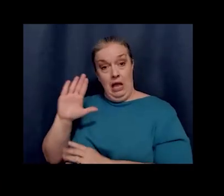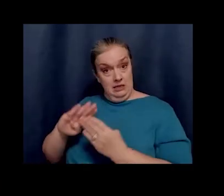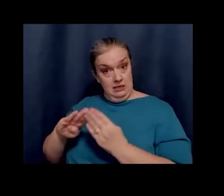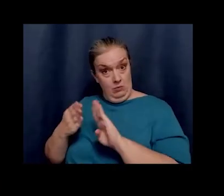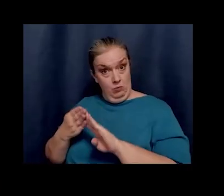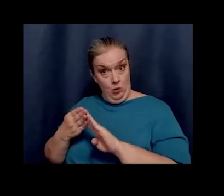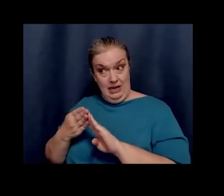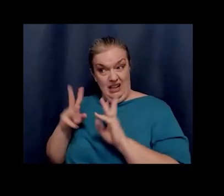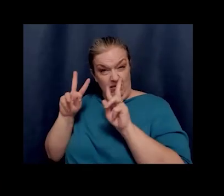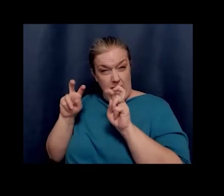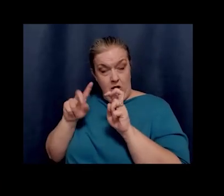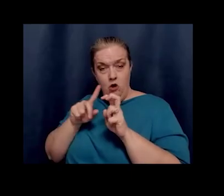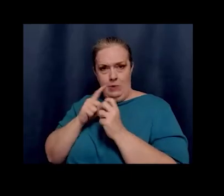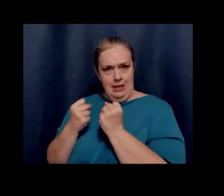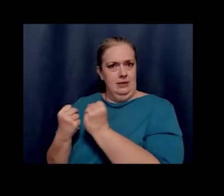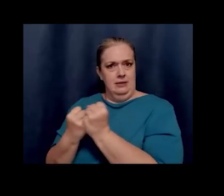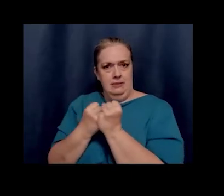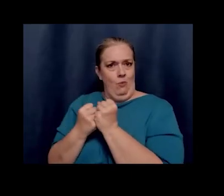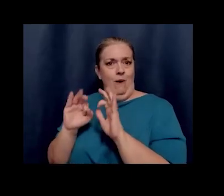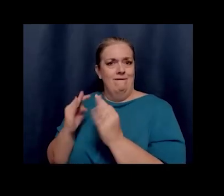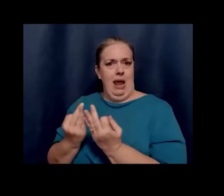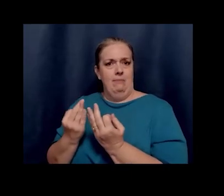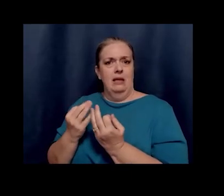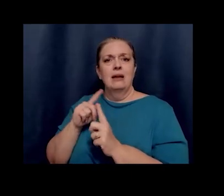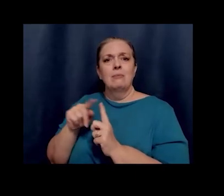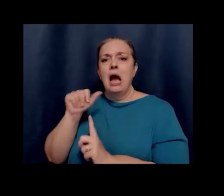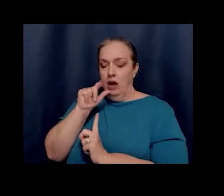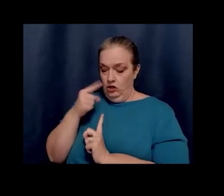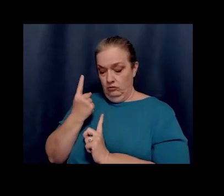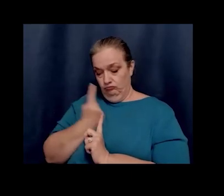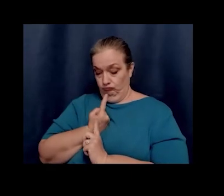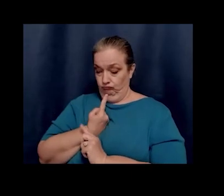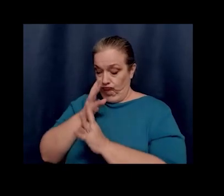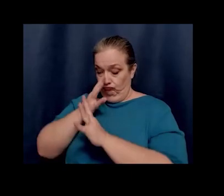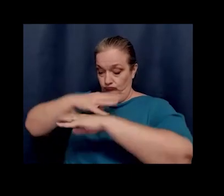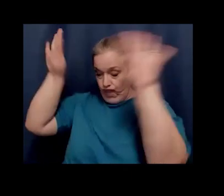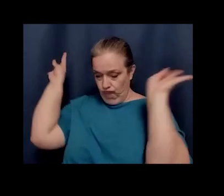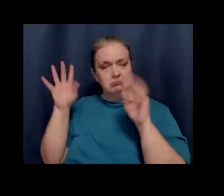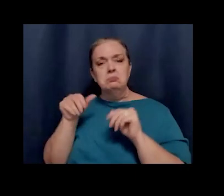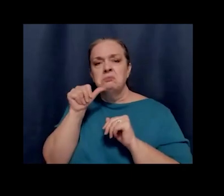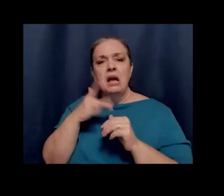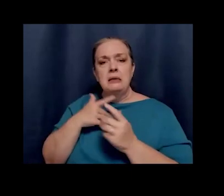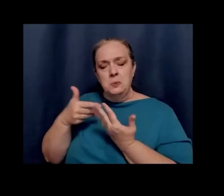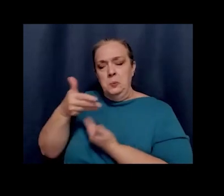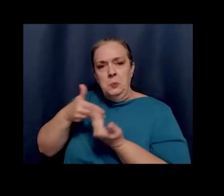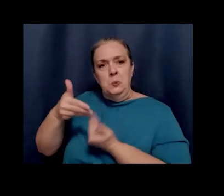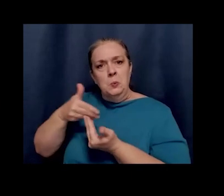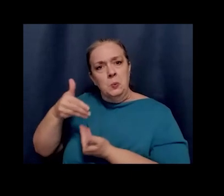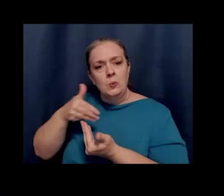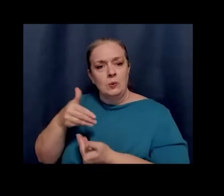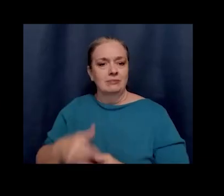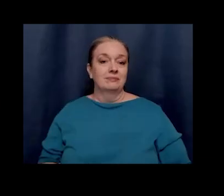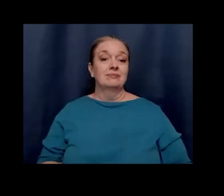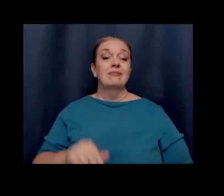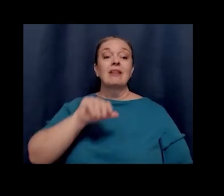really comprised a very supportive family. Other sites allow us to explore the synergies and differences between